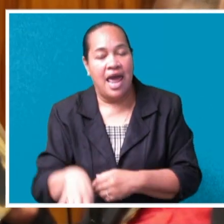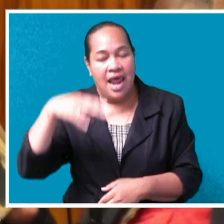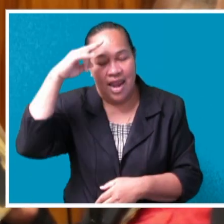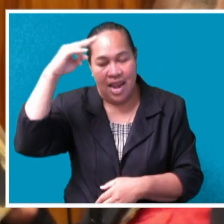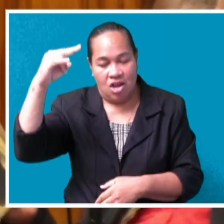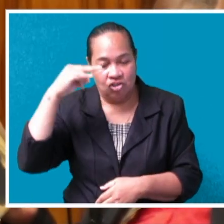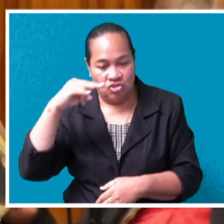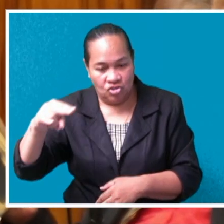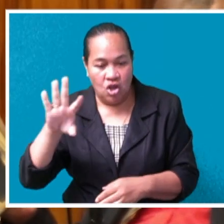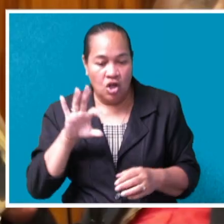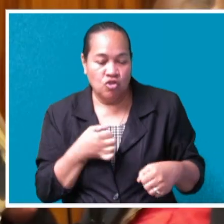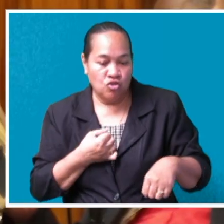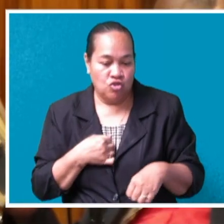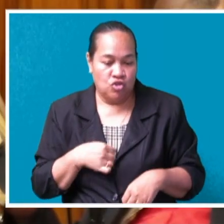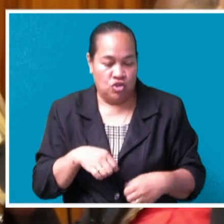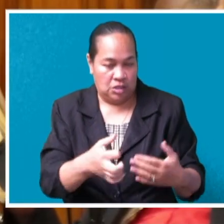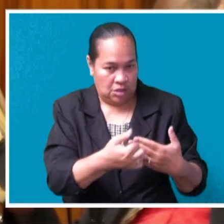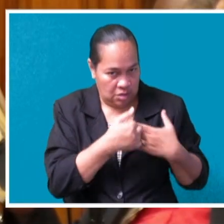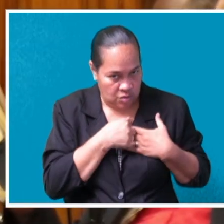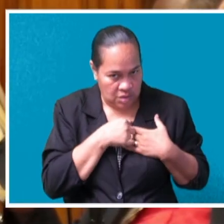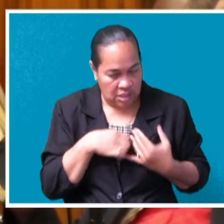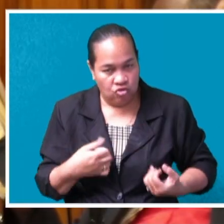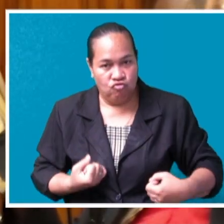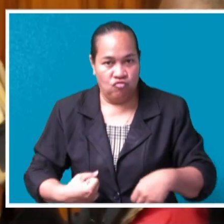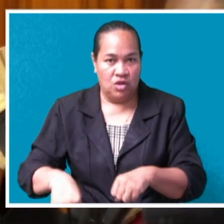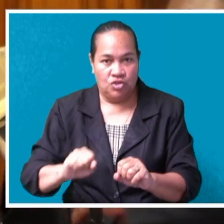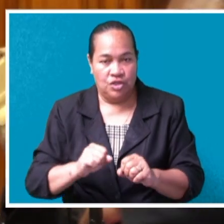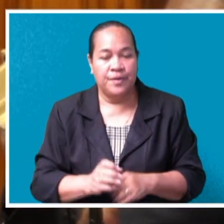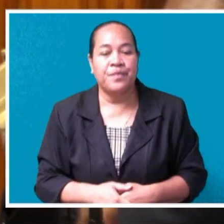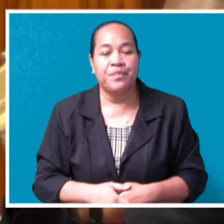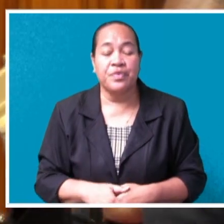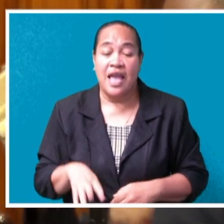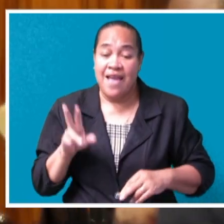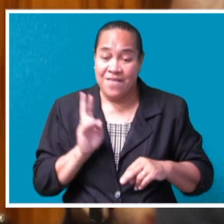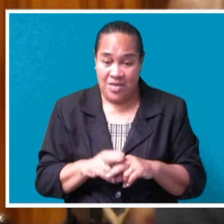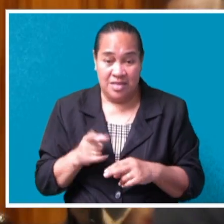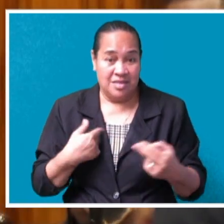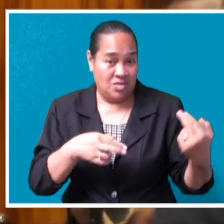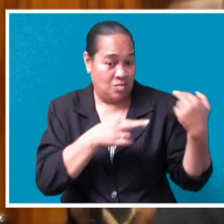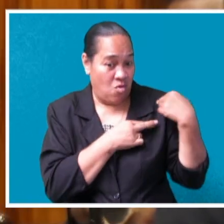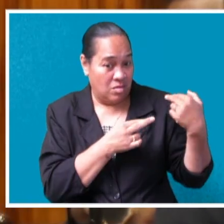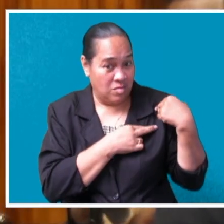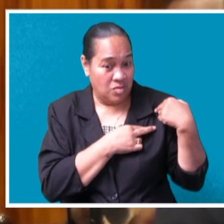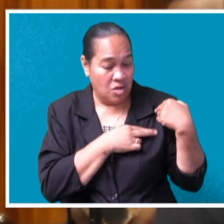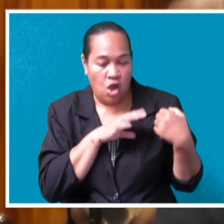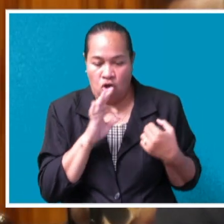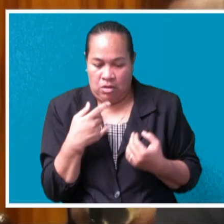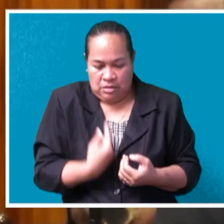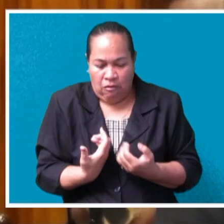Strategy. Mr. Speaker, Fiji's security responsibilities are not carried out in